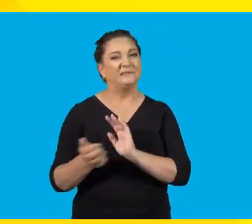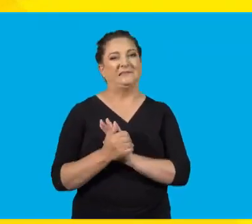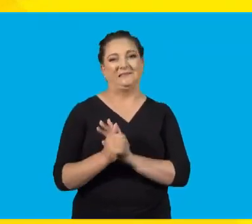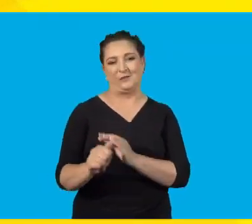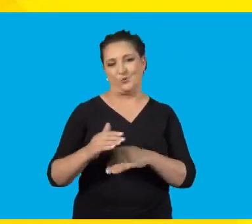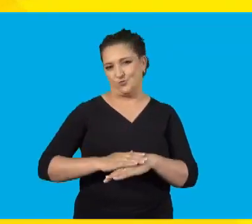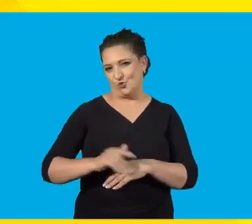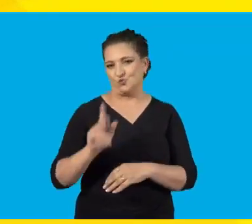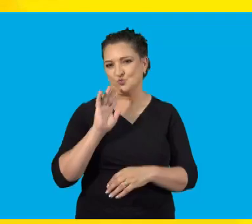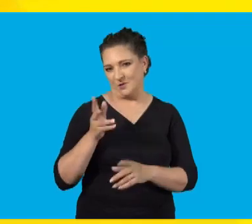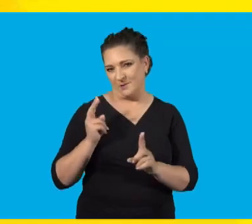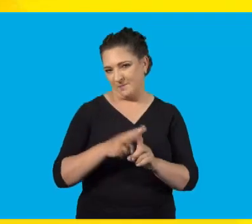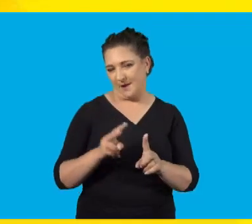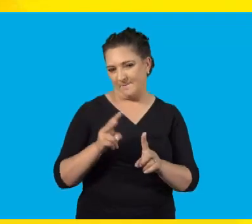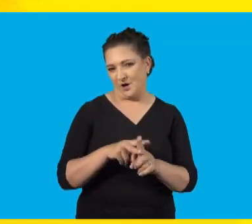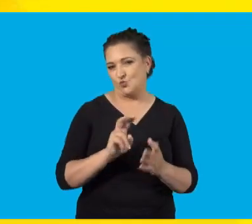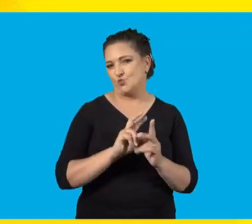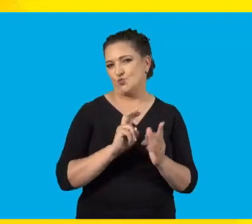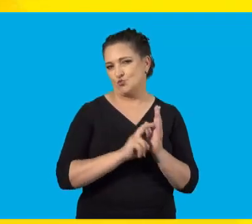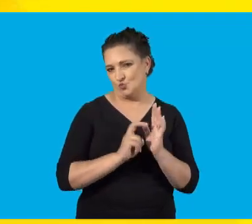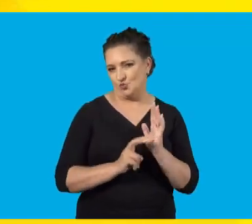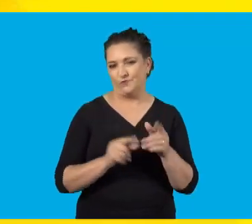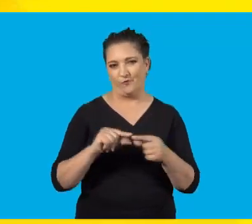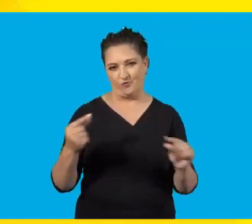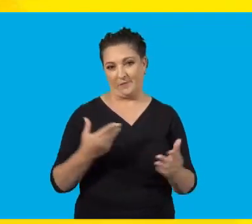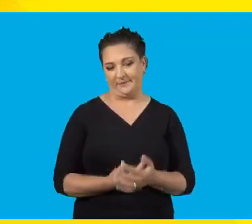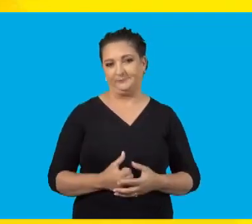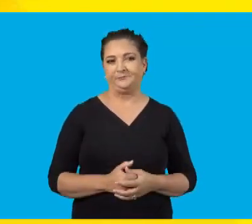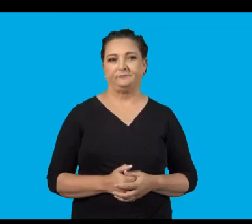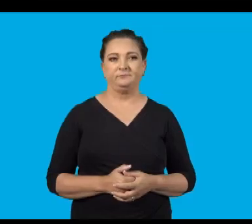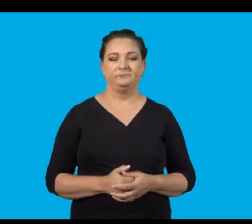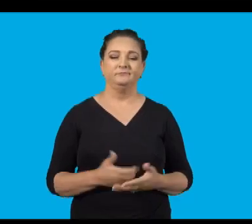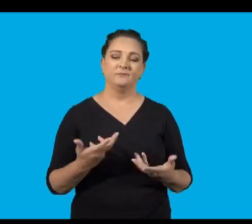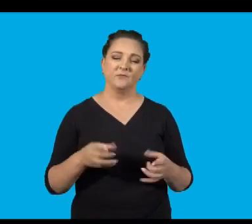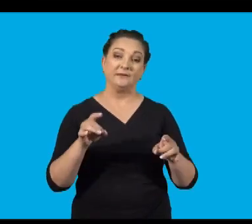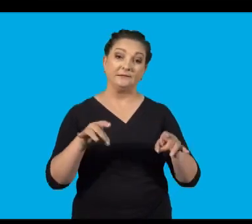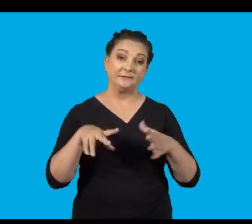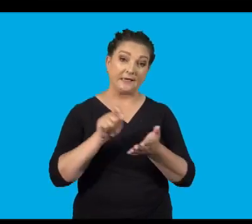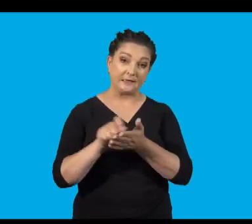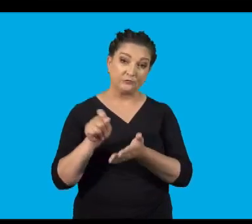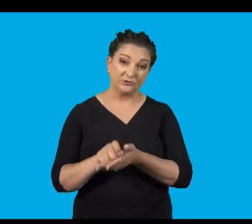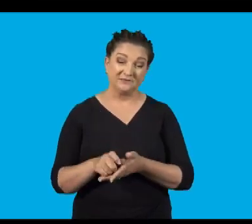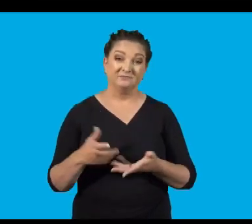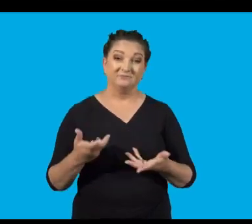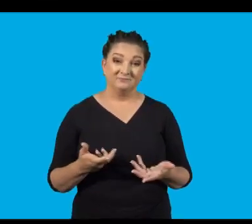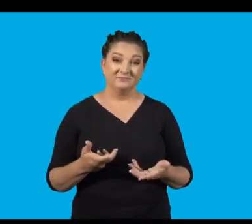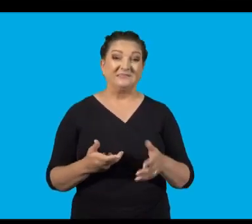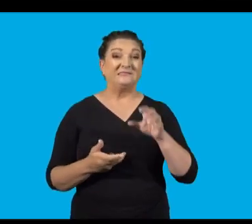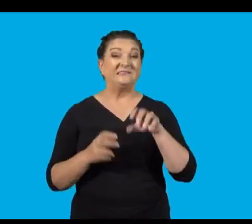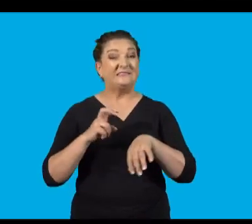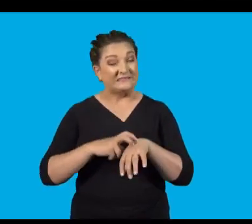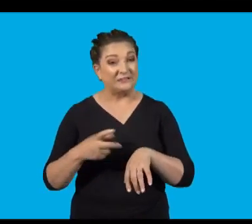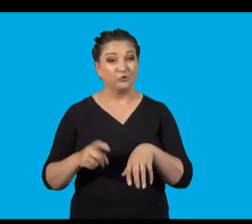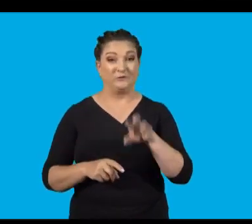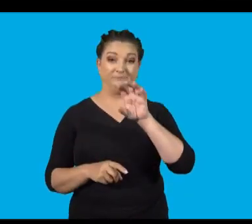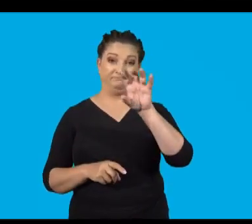more skilled you become at applying those grammar rules. All right. Now, for exam writing, what am I going